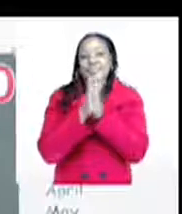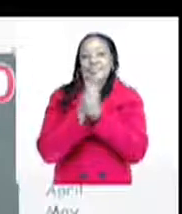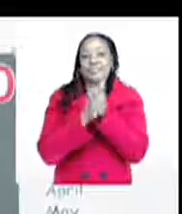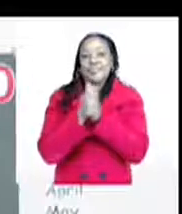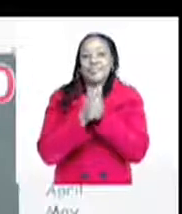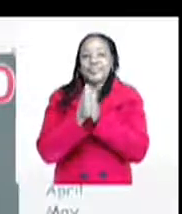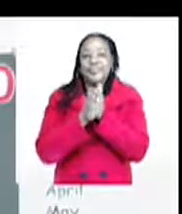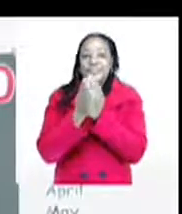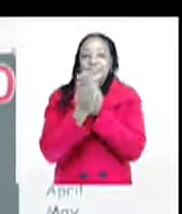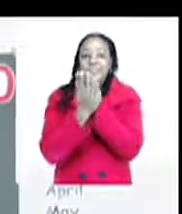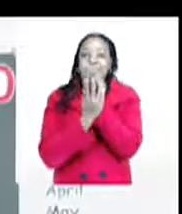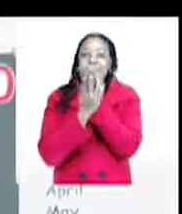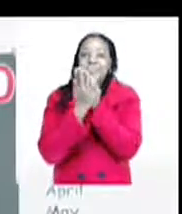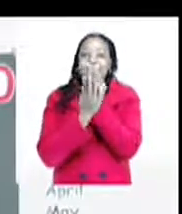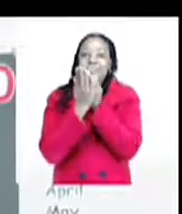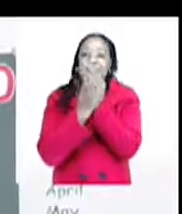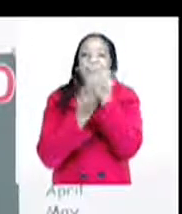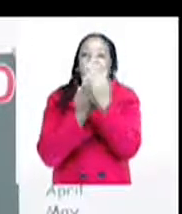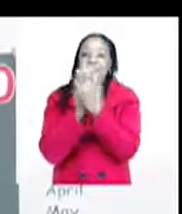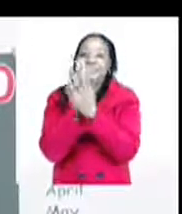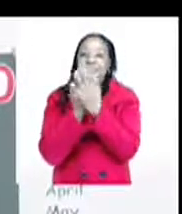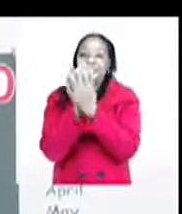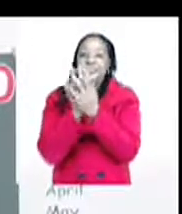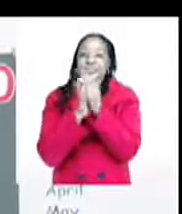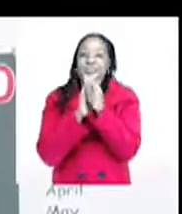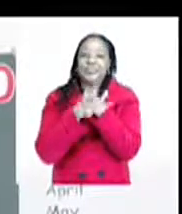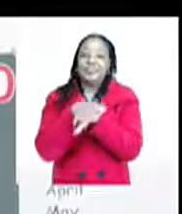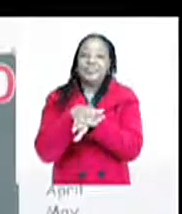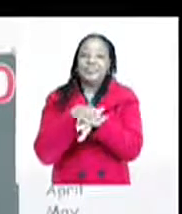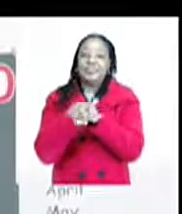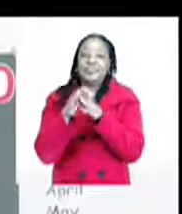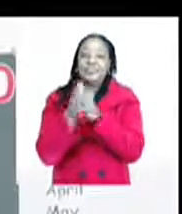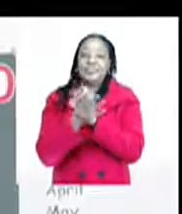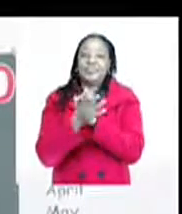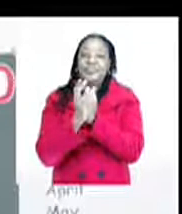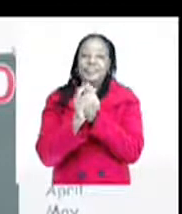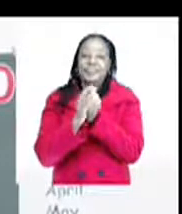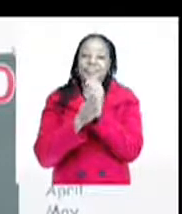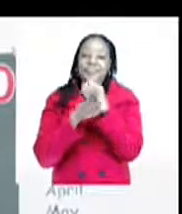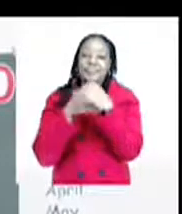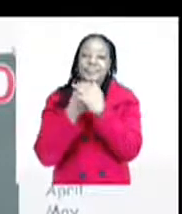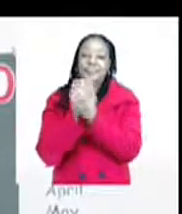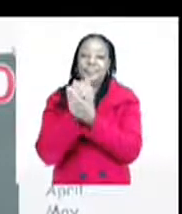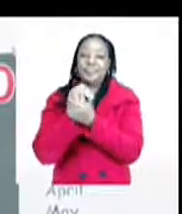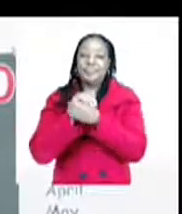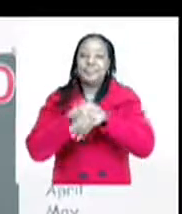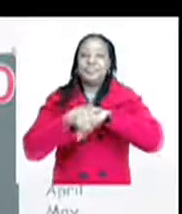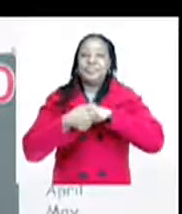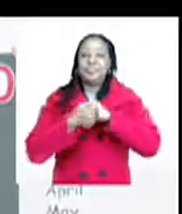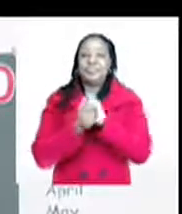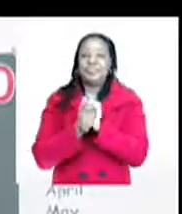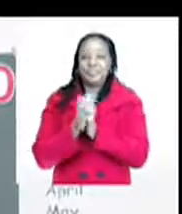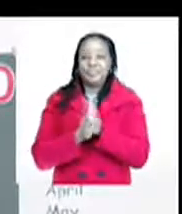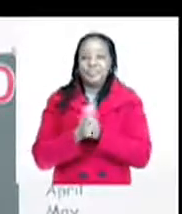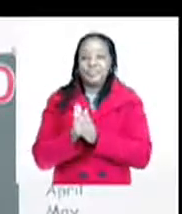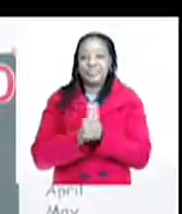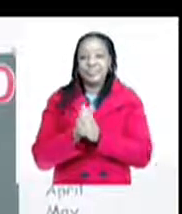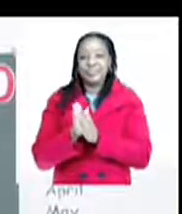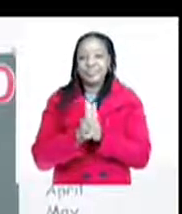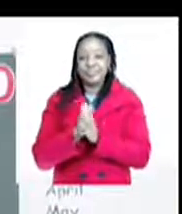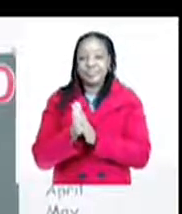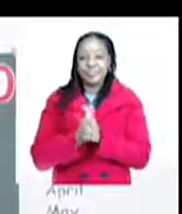back, inside and forth. Now your hands and mine are clean. We have